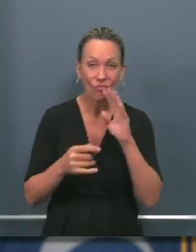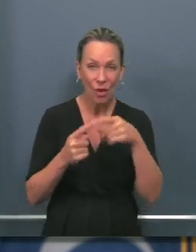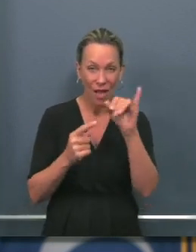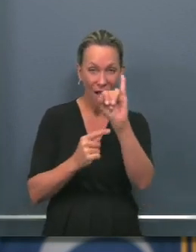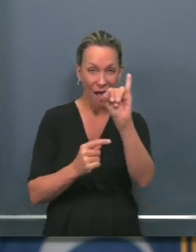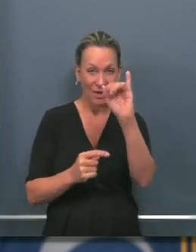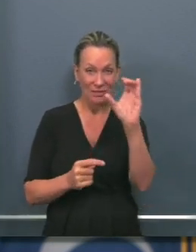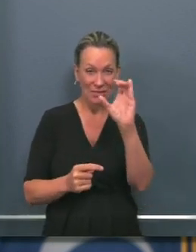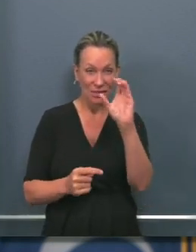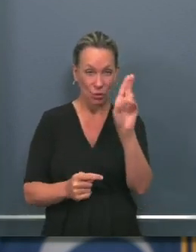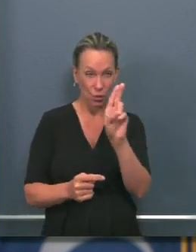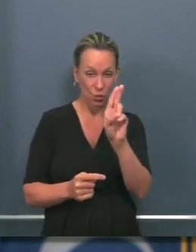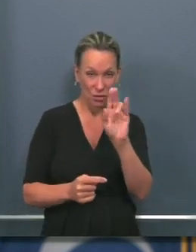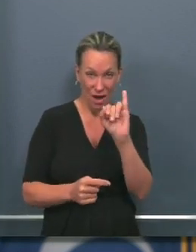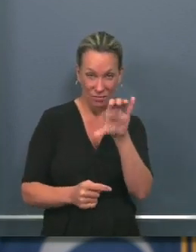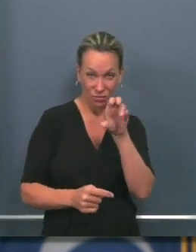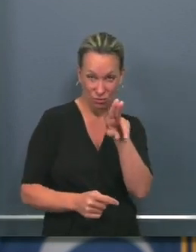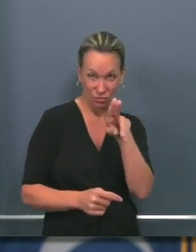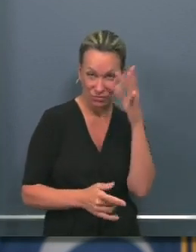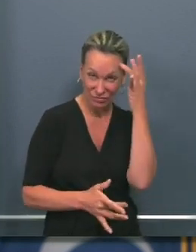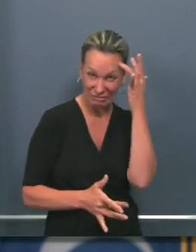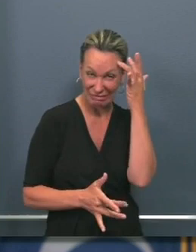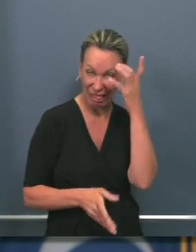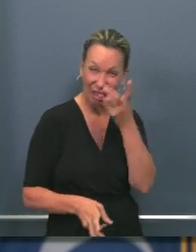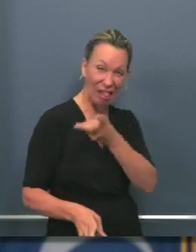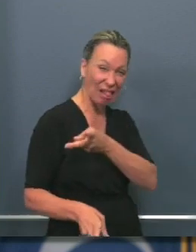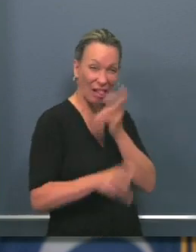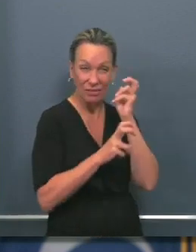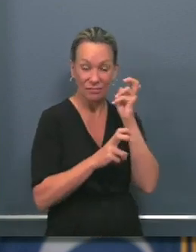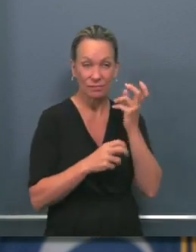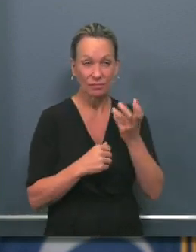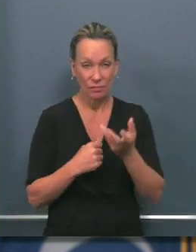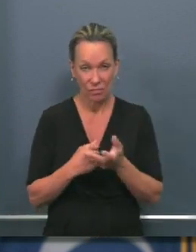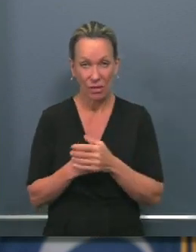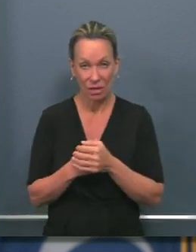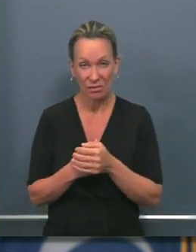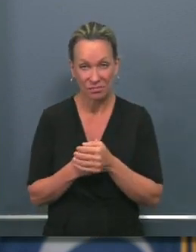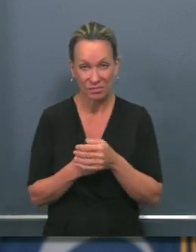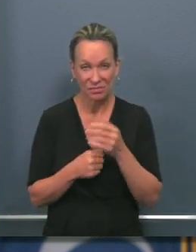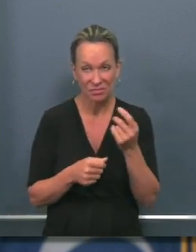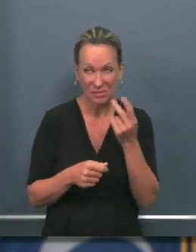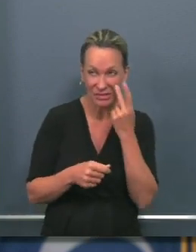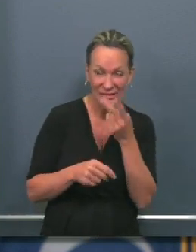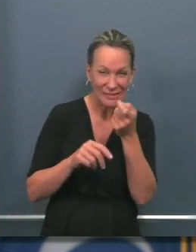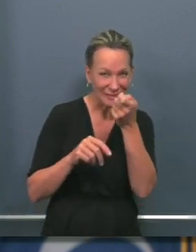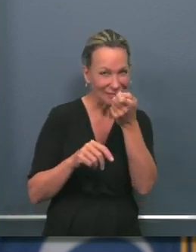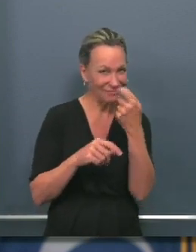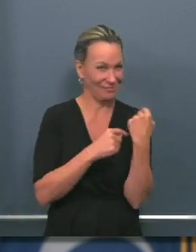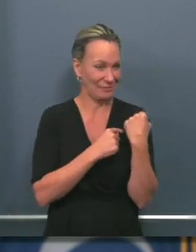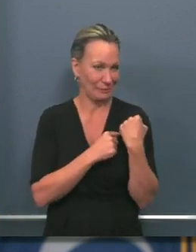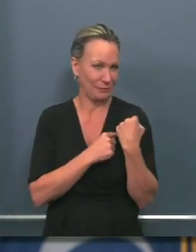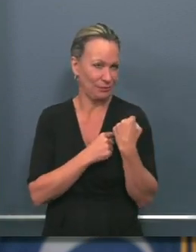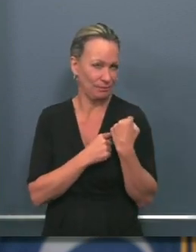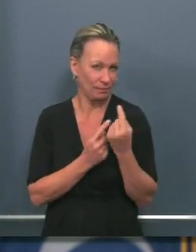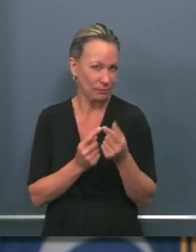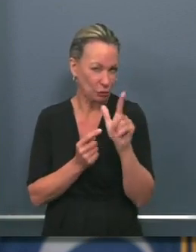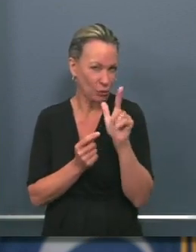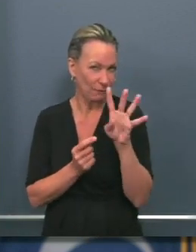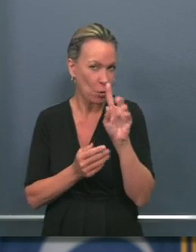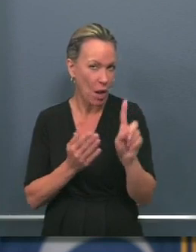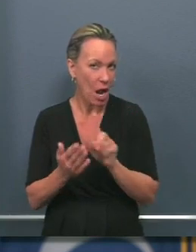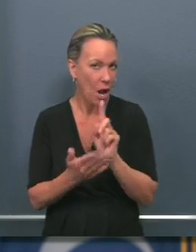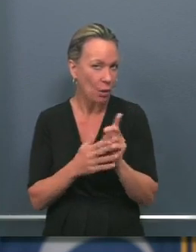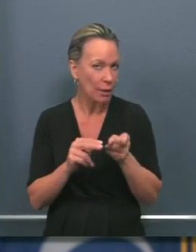we talk often about. Over a day-to-day period, they went up slightly over the last 24 hours, but